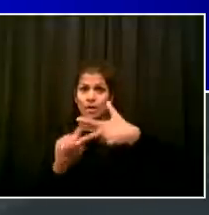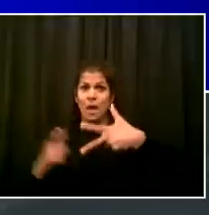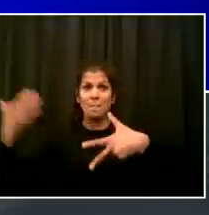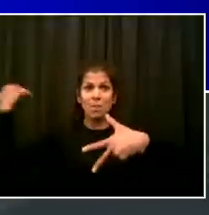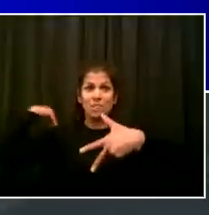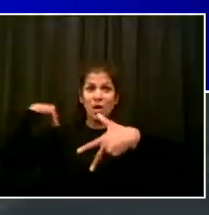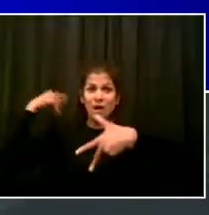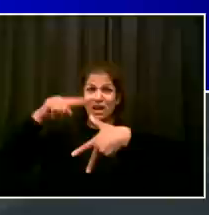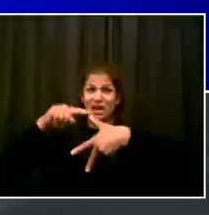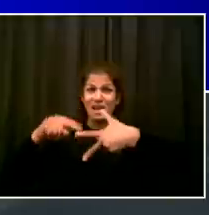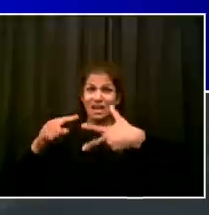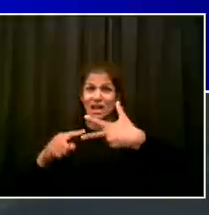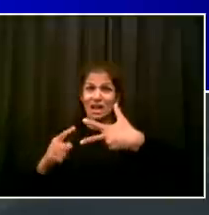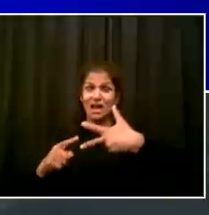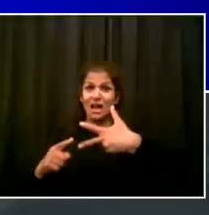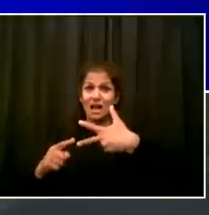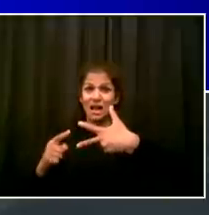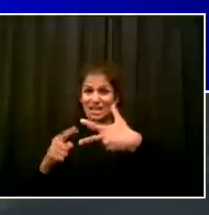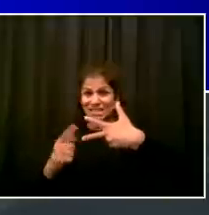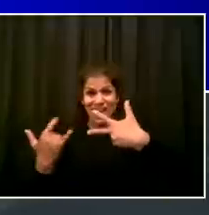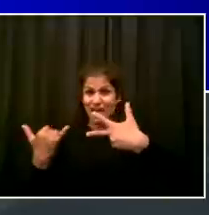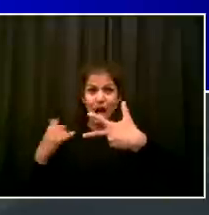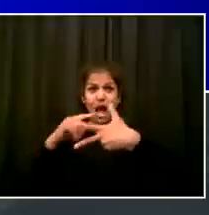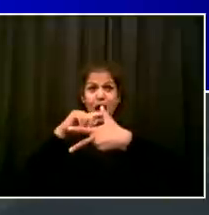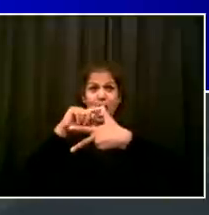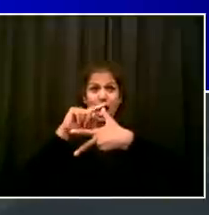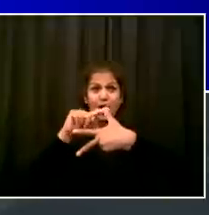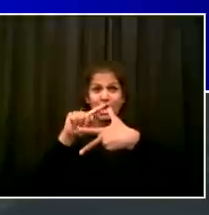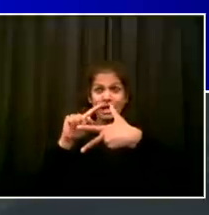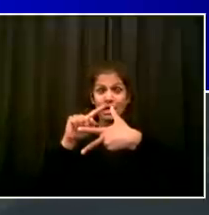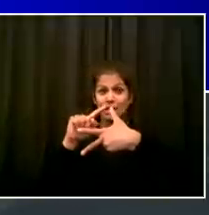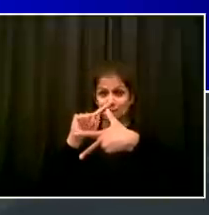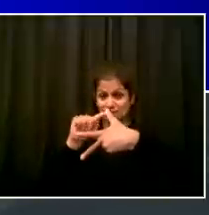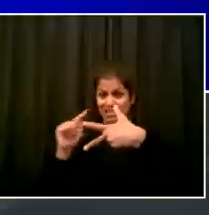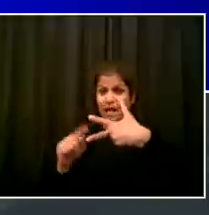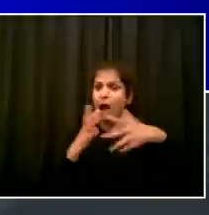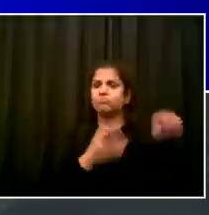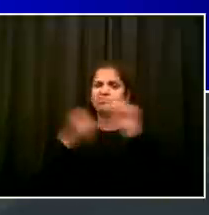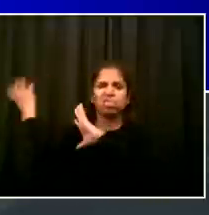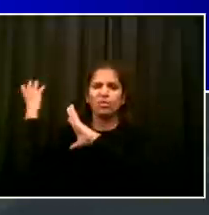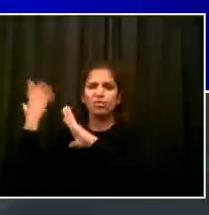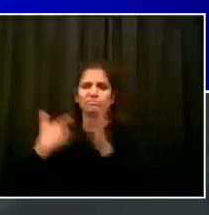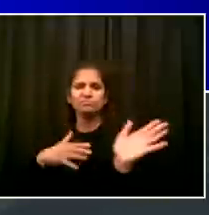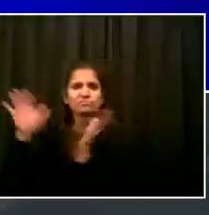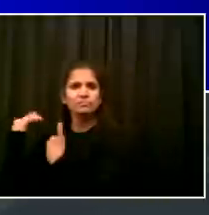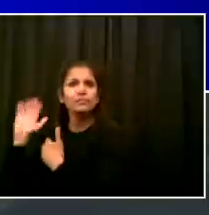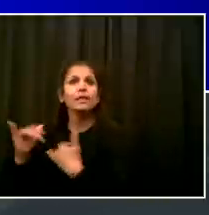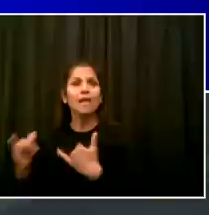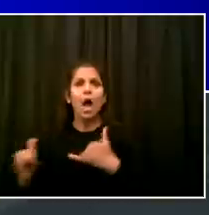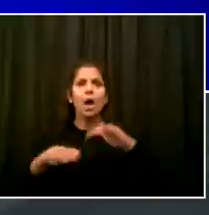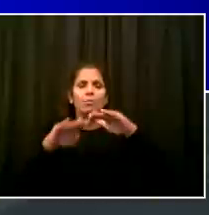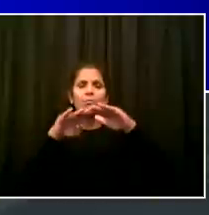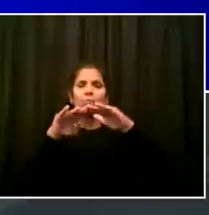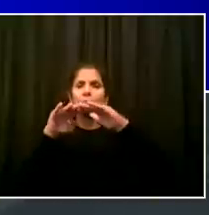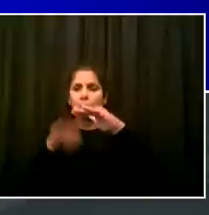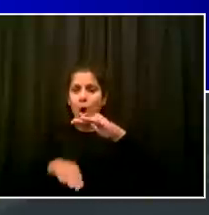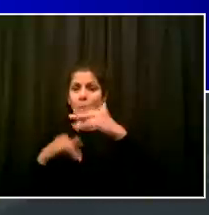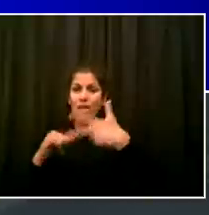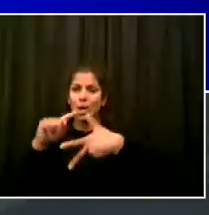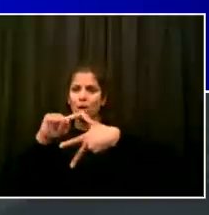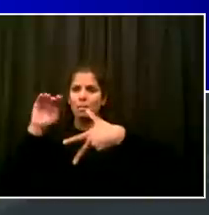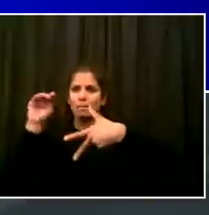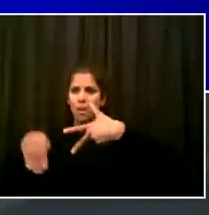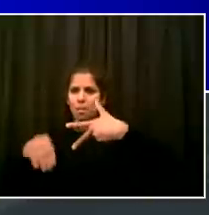window. That's still super pertinent because that is about the incubation period for the disease. So that tells you the trend